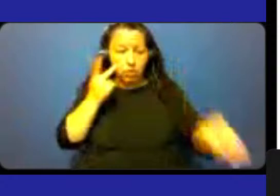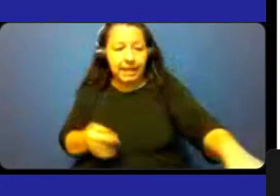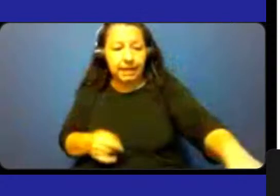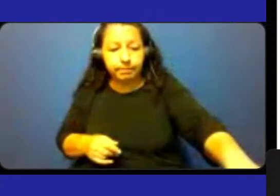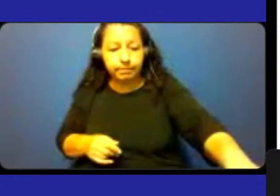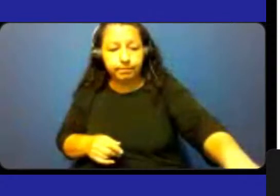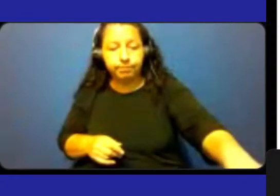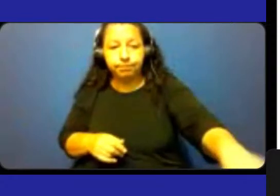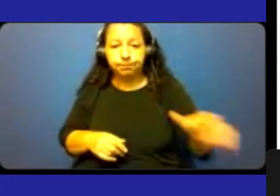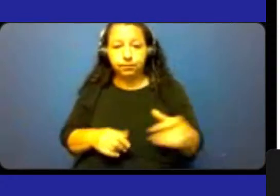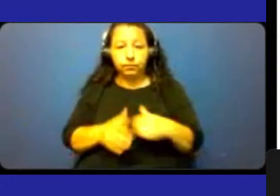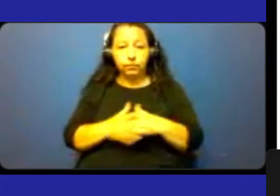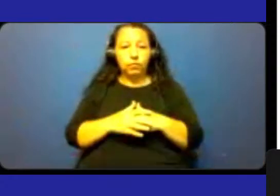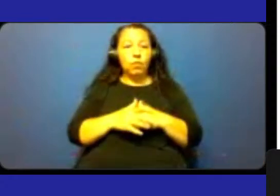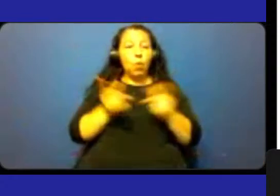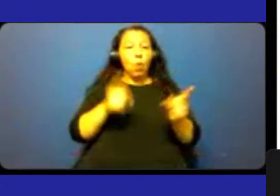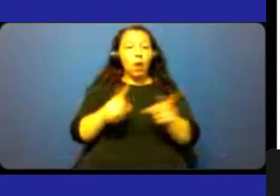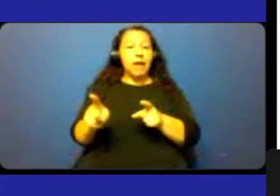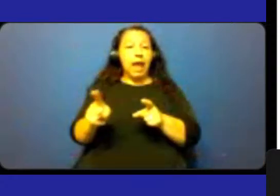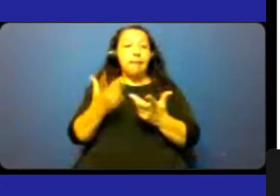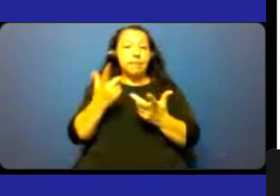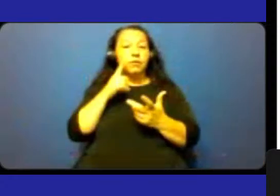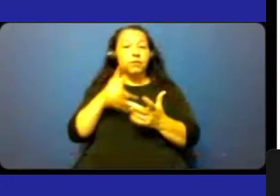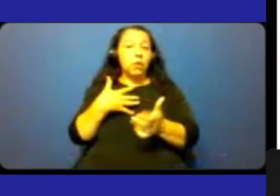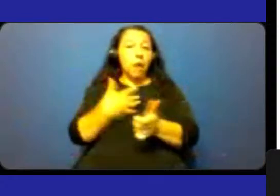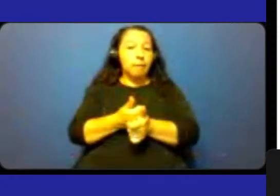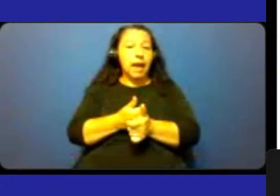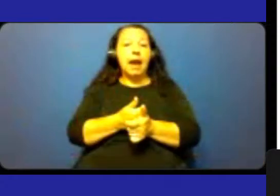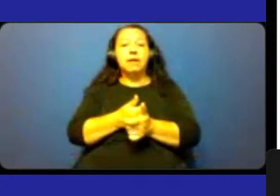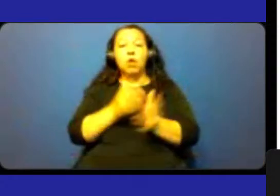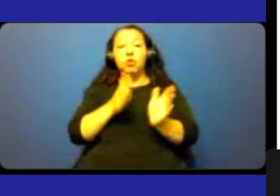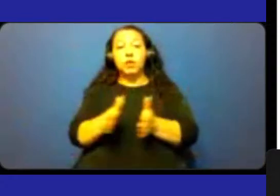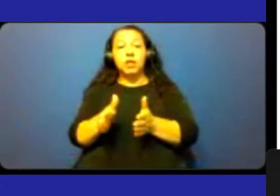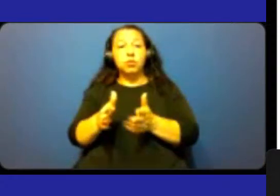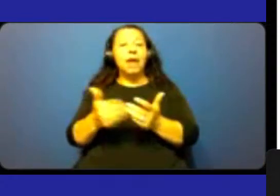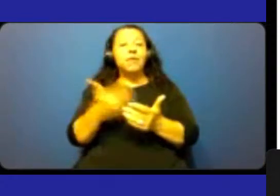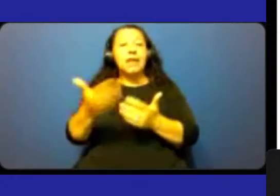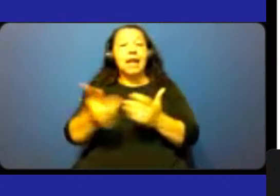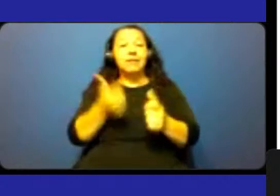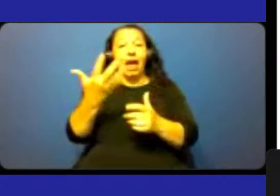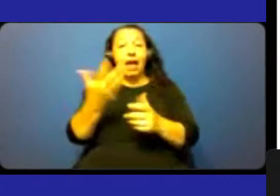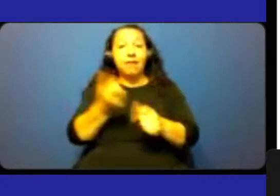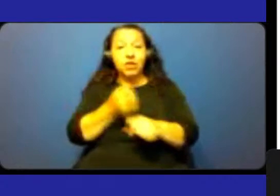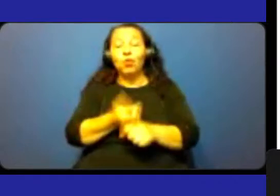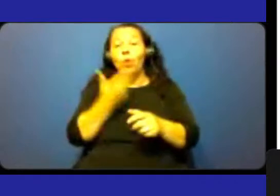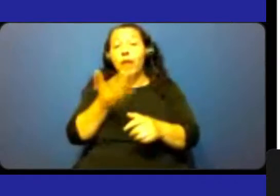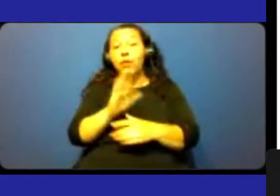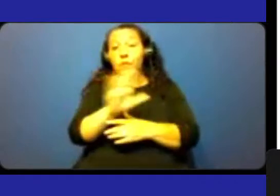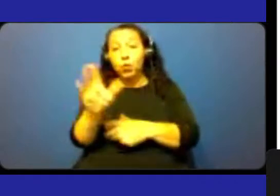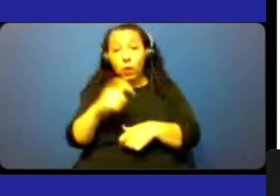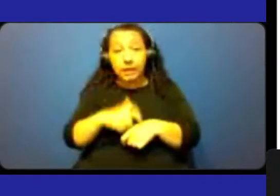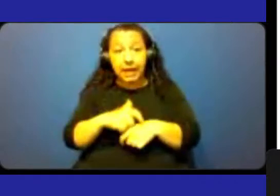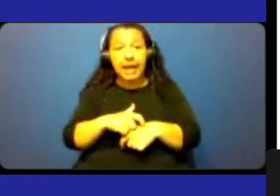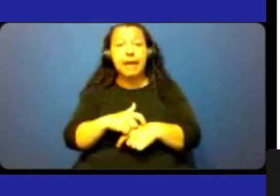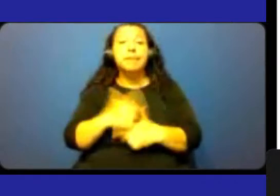the update of the strategic plan for the next 5 years. So thank you to you and your team for such a great work. Thank